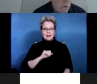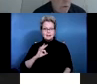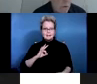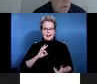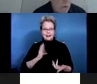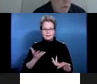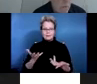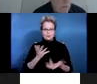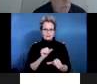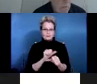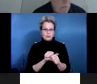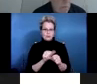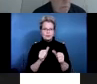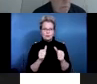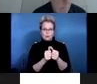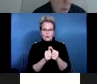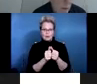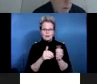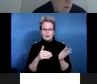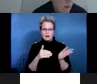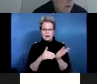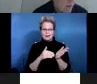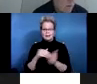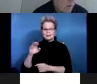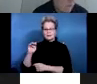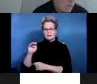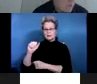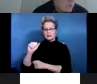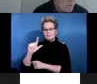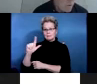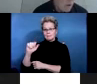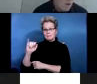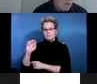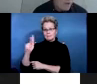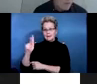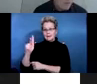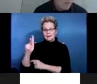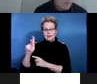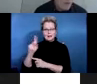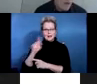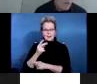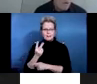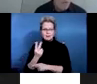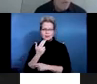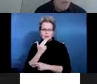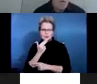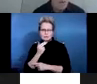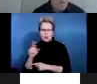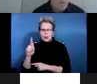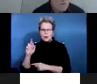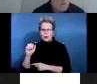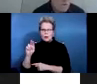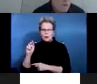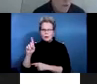Dr. Malik. And there were two small randomized controlled trials, one with